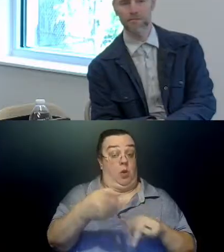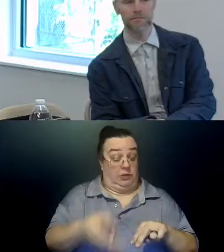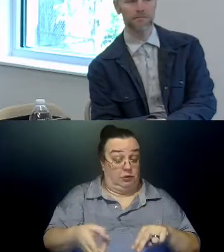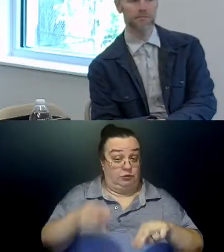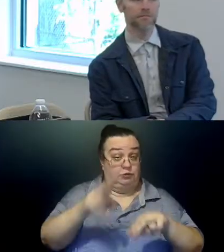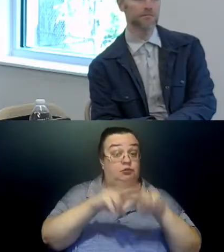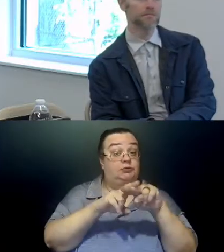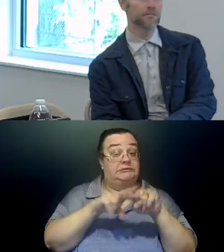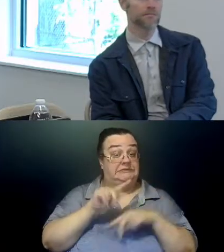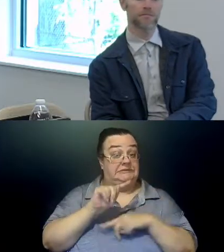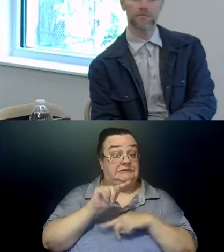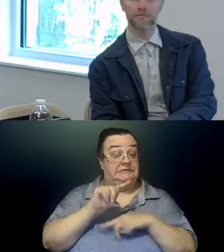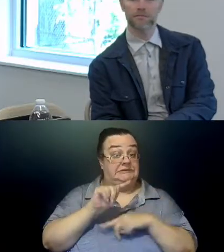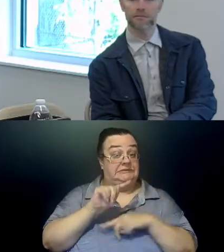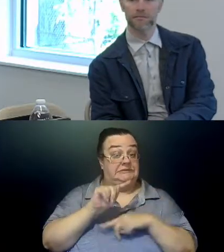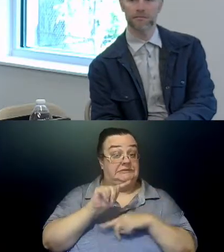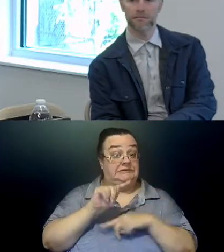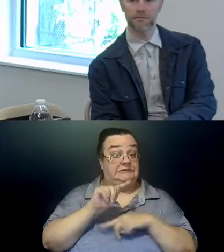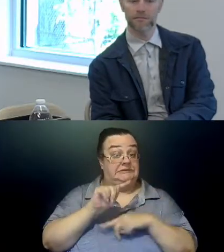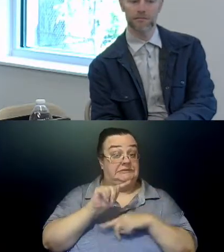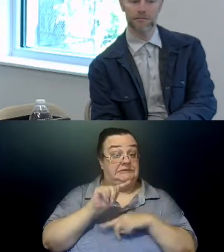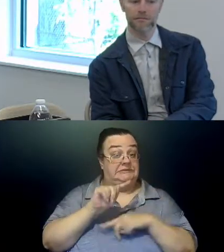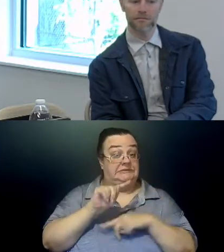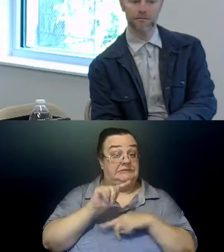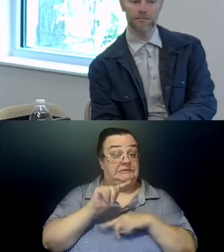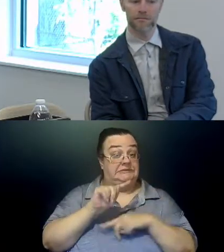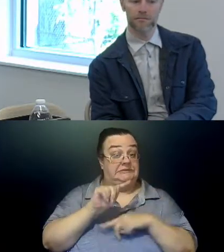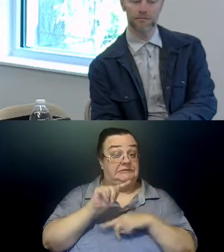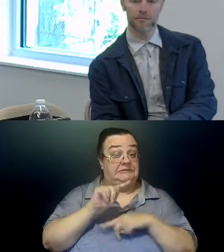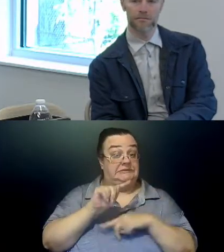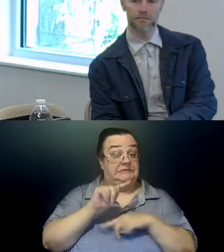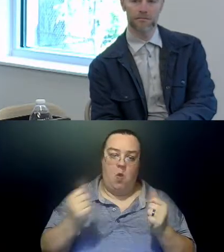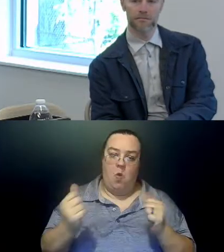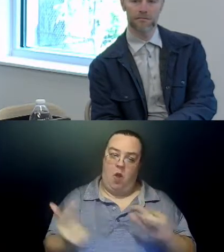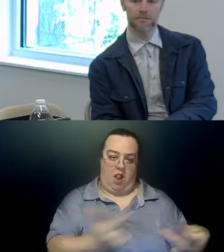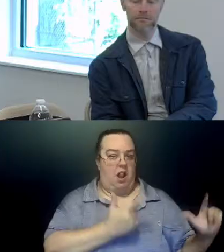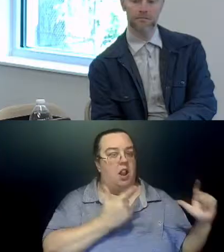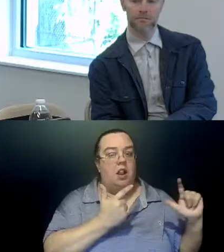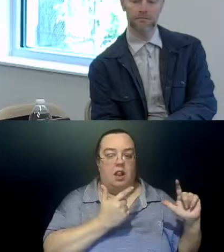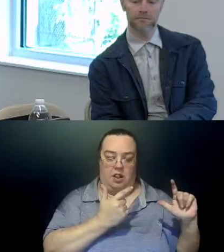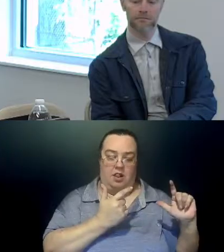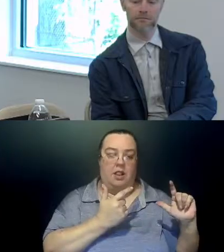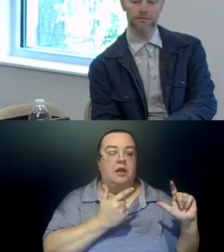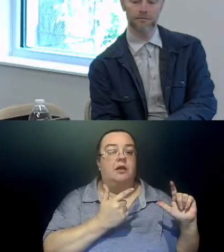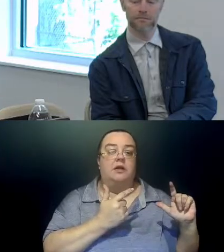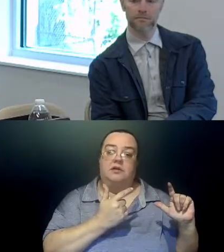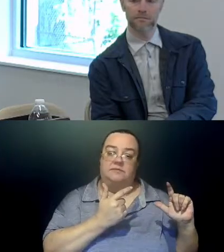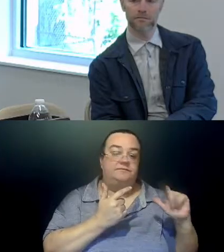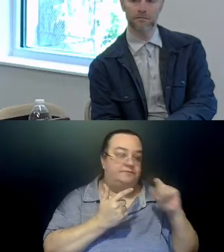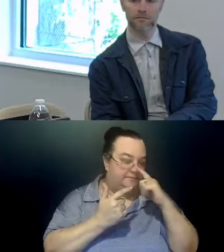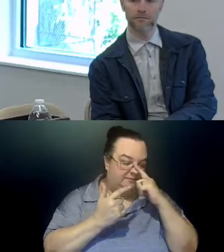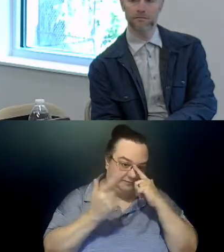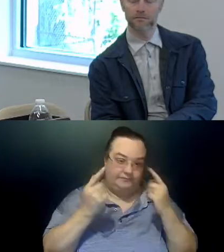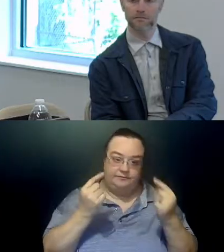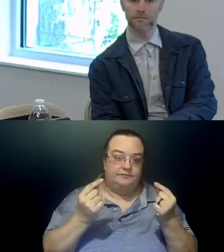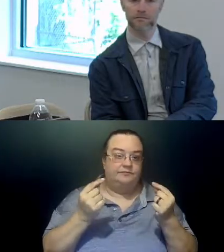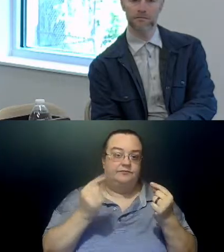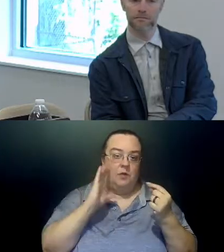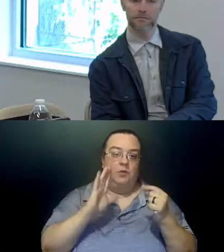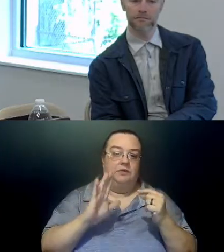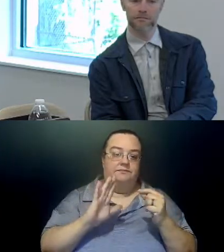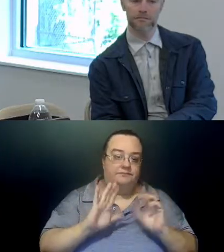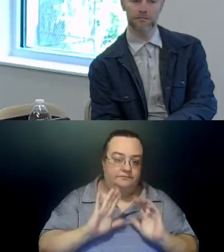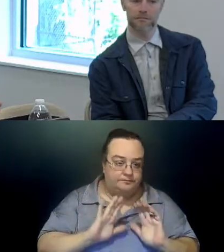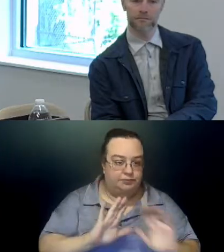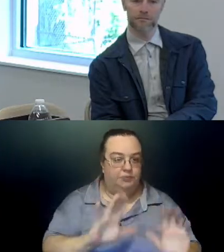taxes, you're going to hurt everybody across the board. And you're just going to drive people away from Cheverly, and it's